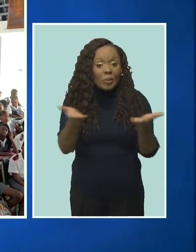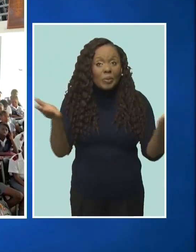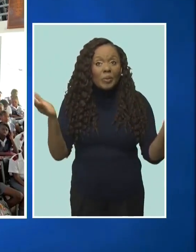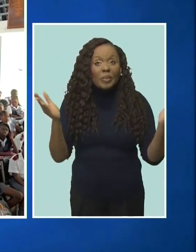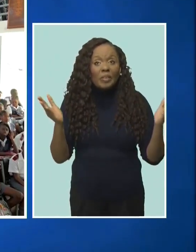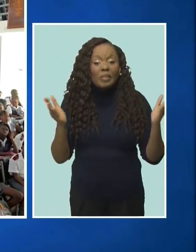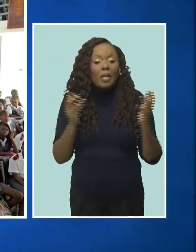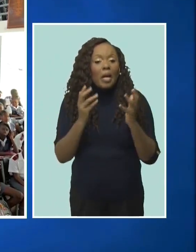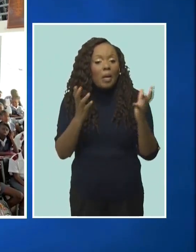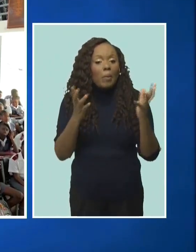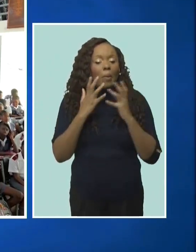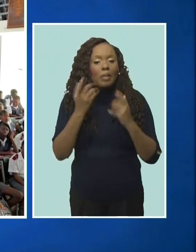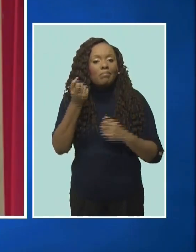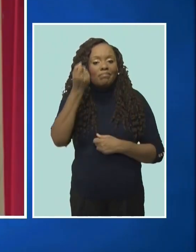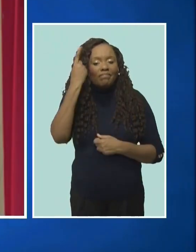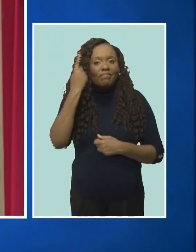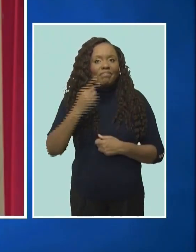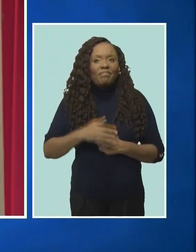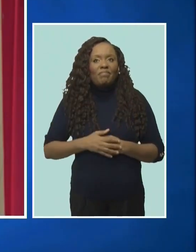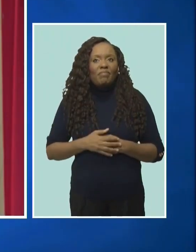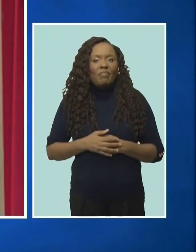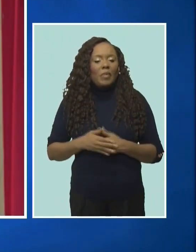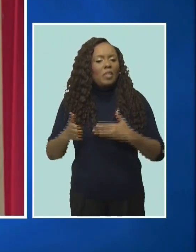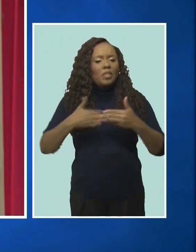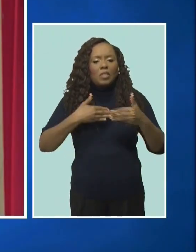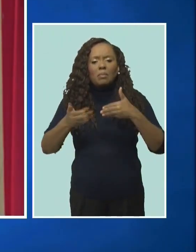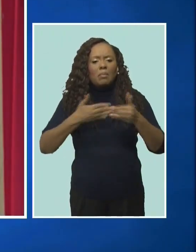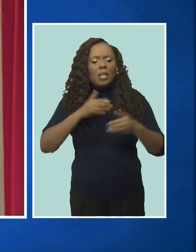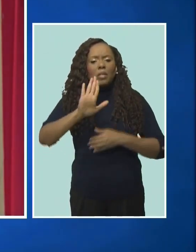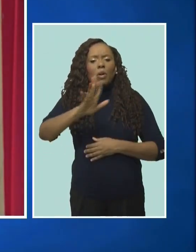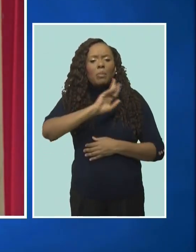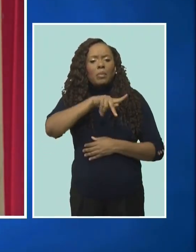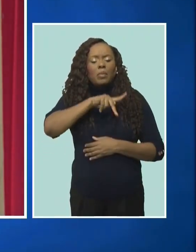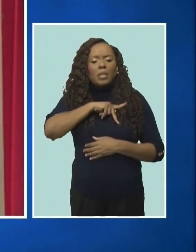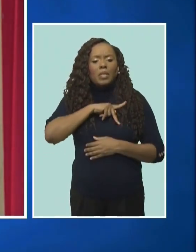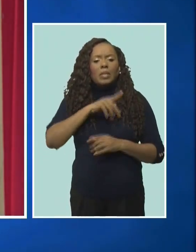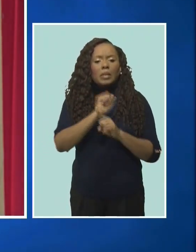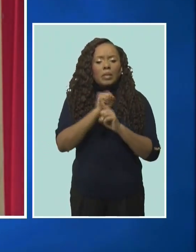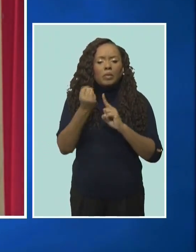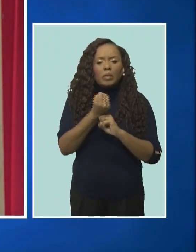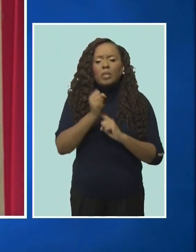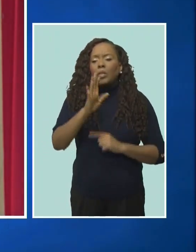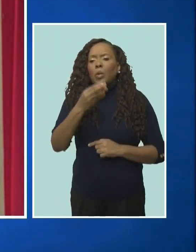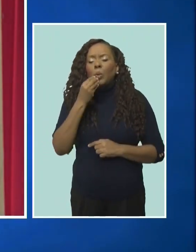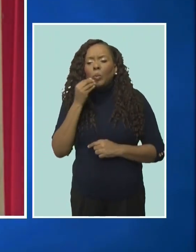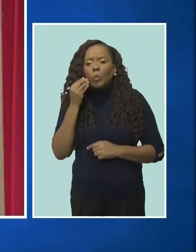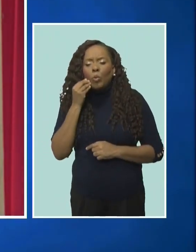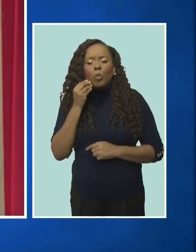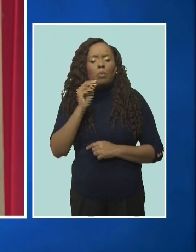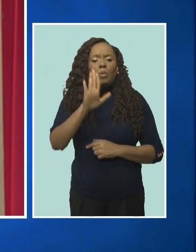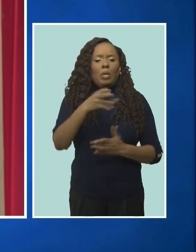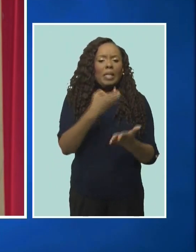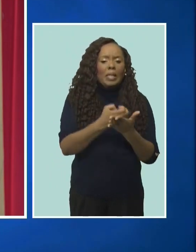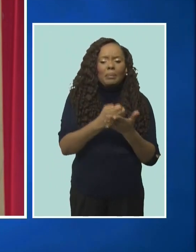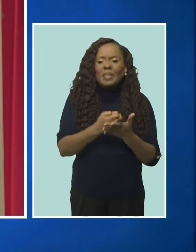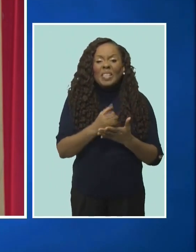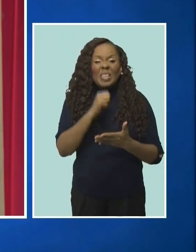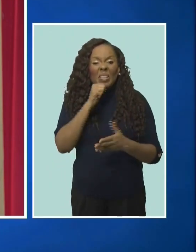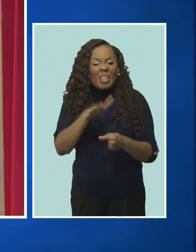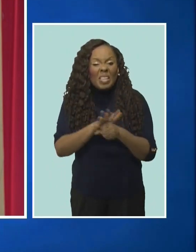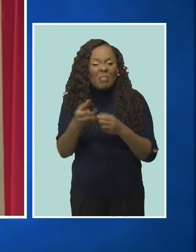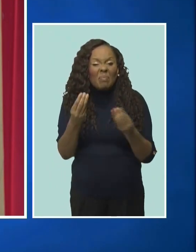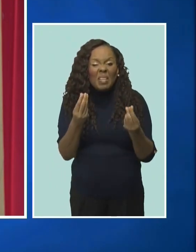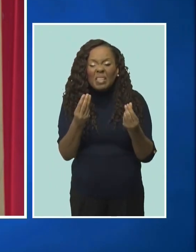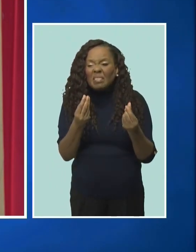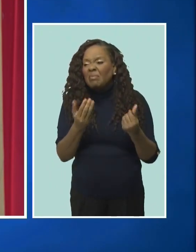morning. Despite your personal circumstances, despite your economic background, I need all of